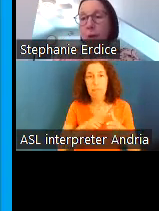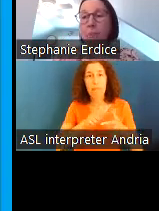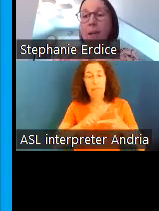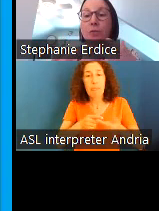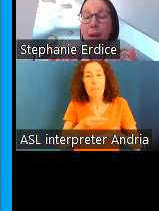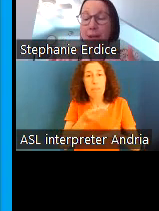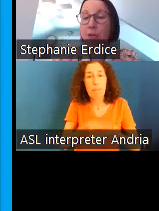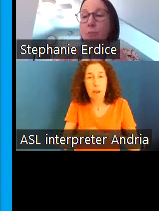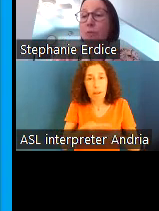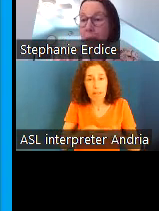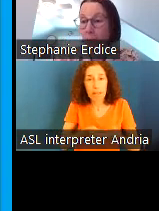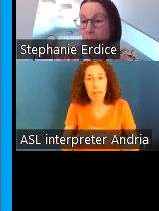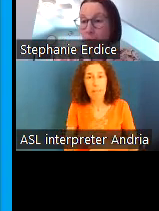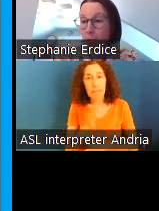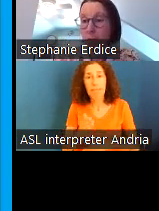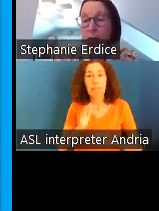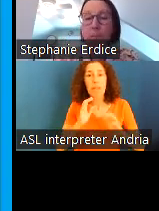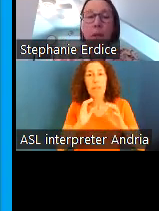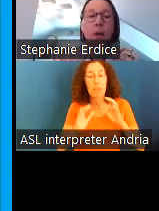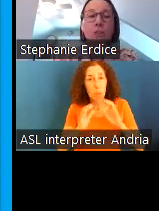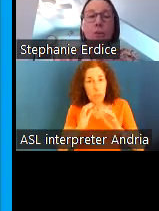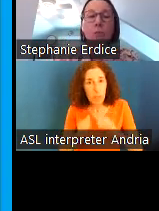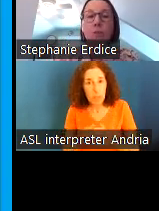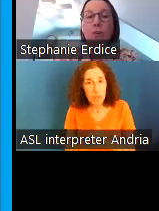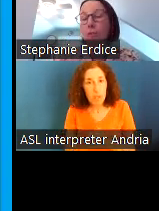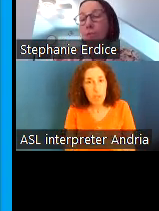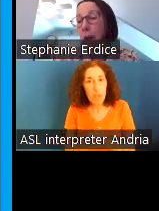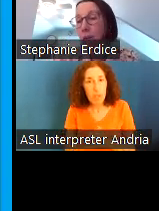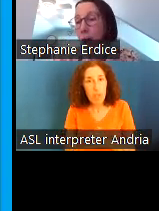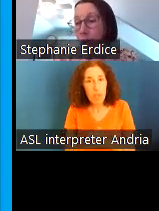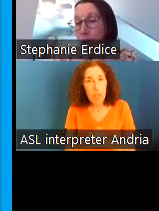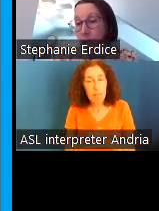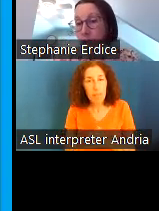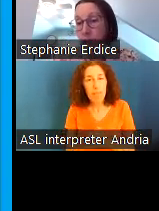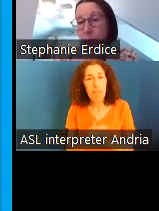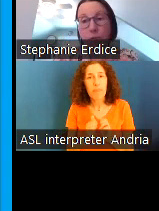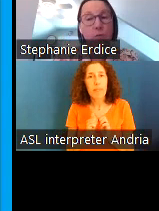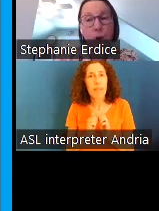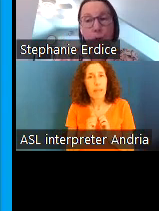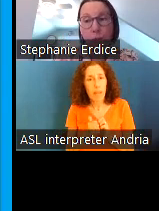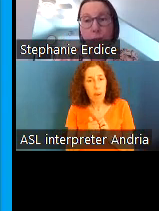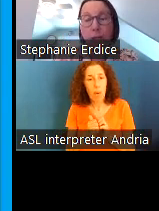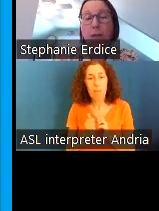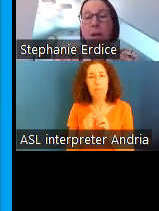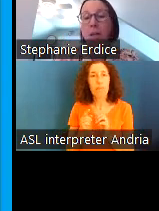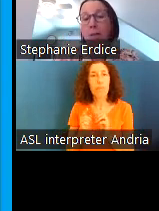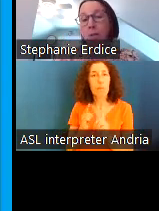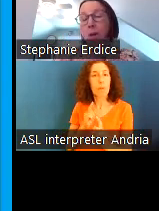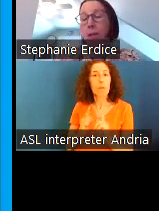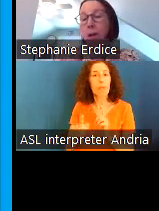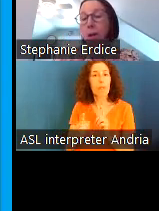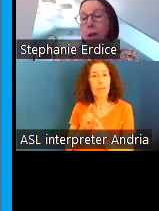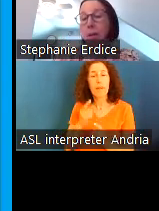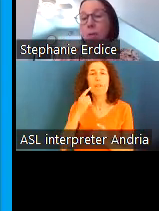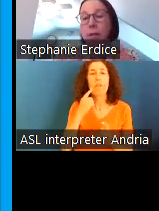rules around the best way to communicate with a survivor. So, so they're not calling your personal phone, maybe they